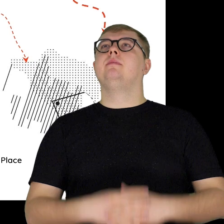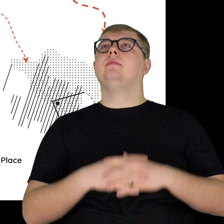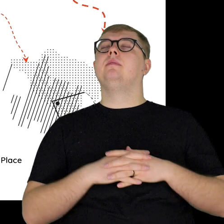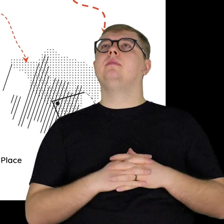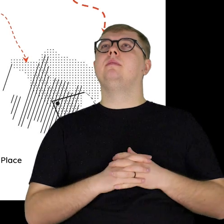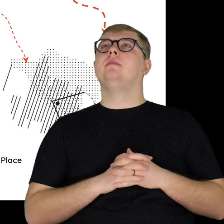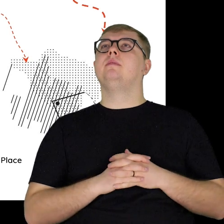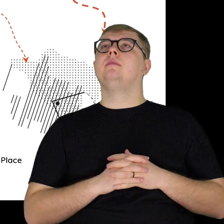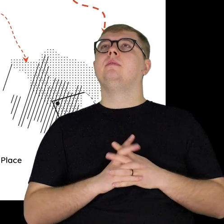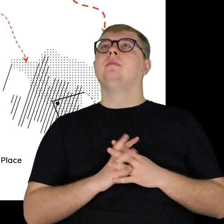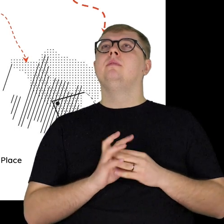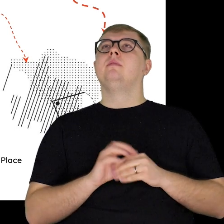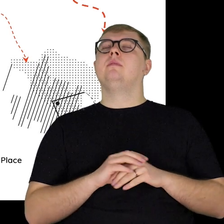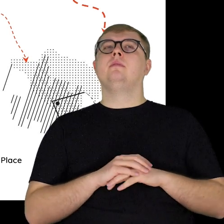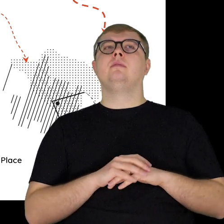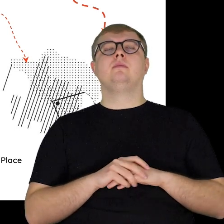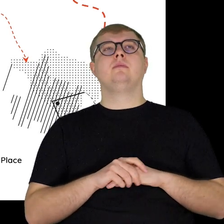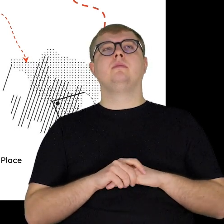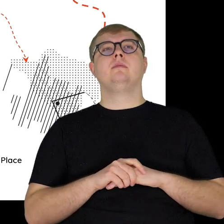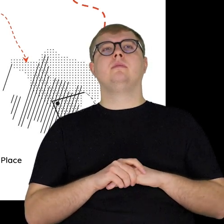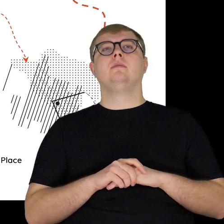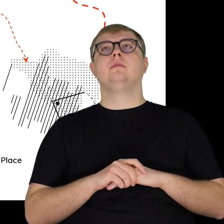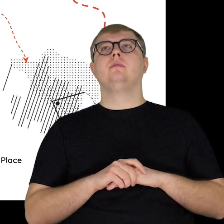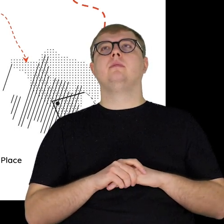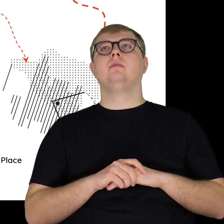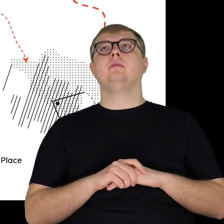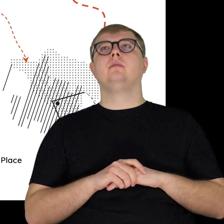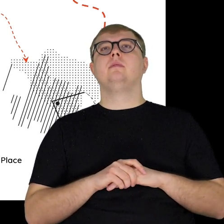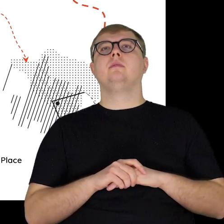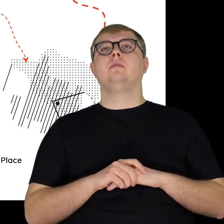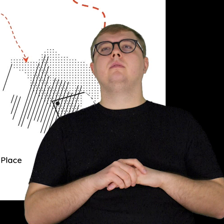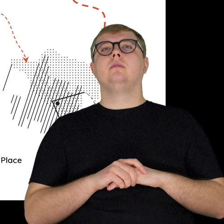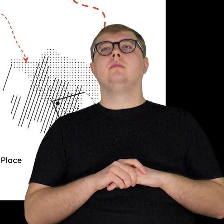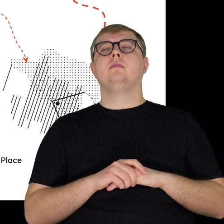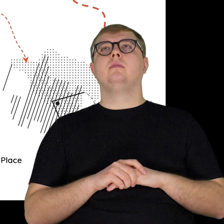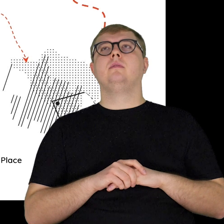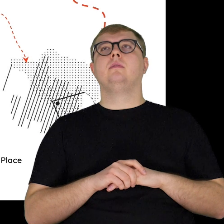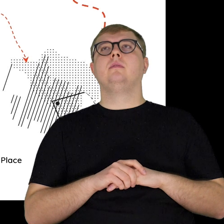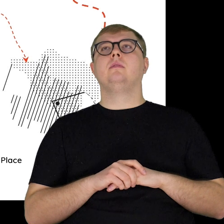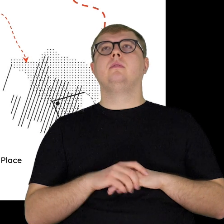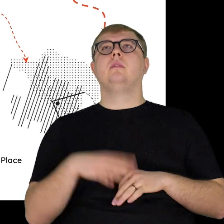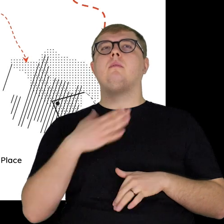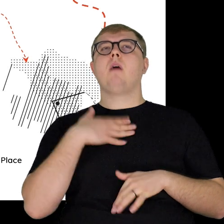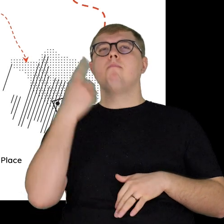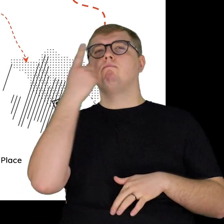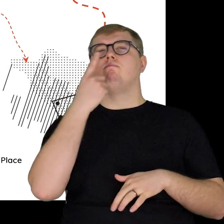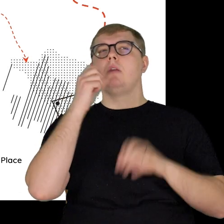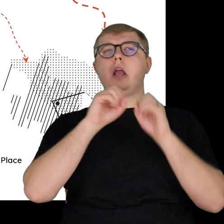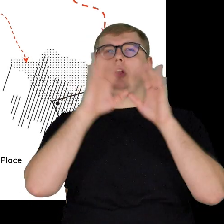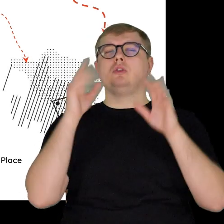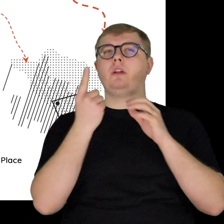think somehow. I mean, maybe one thought that is important here is that we